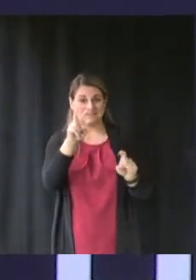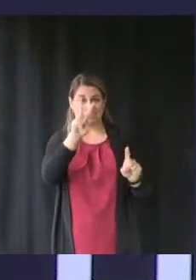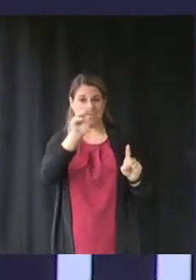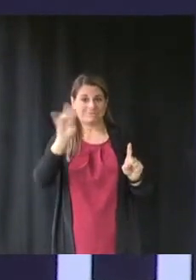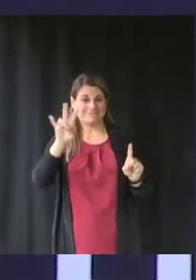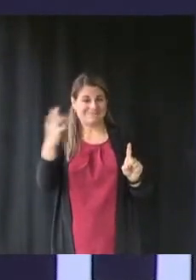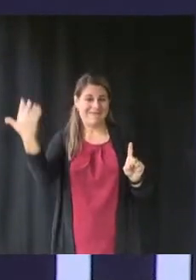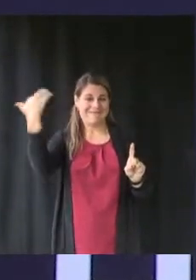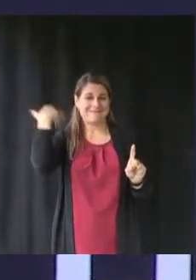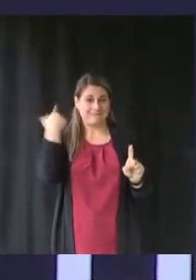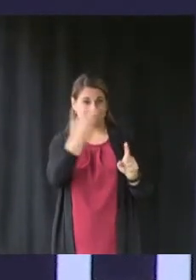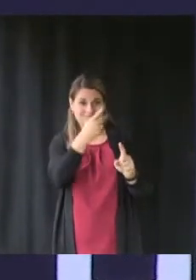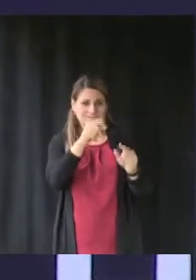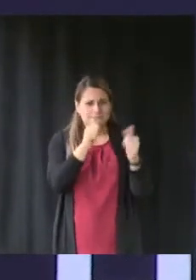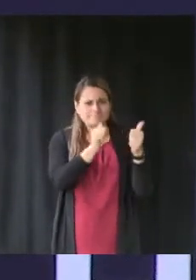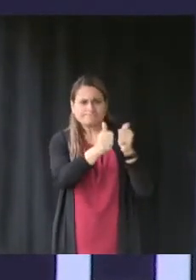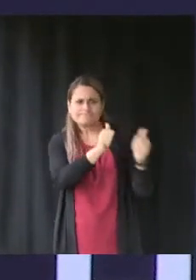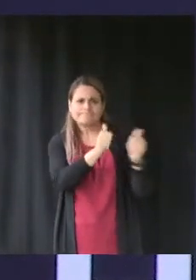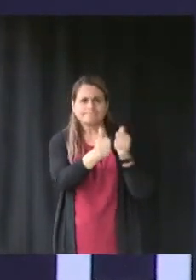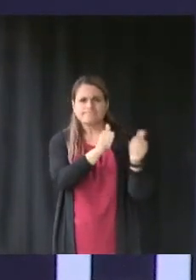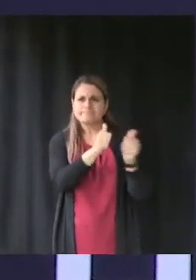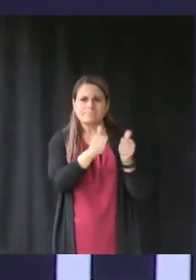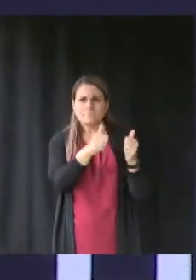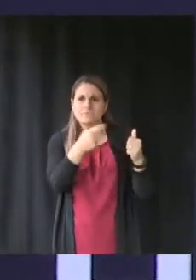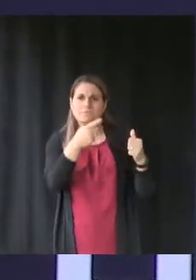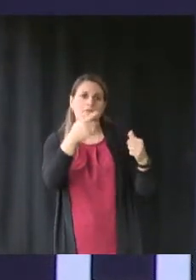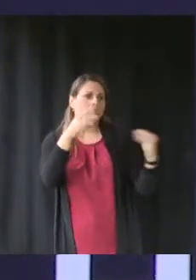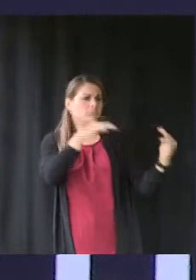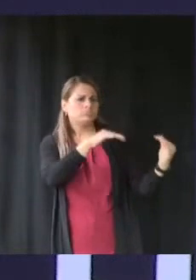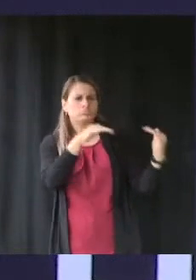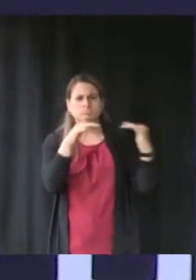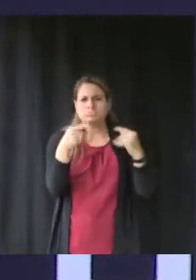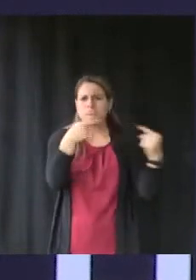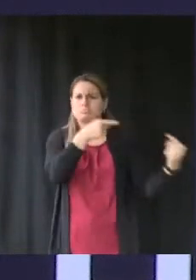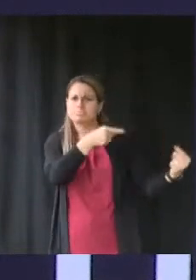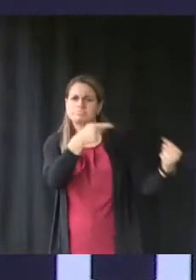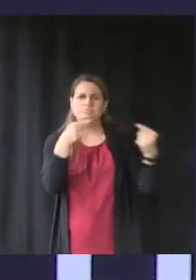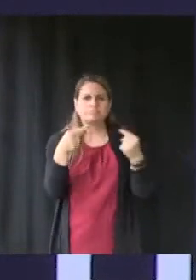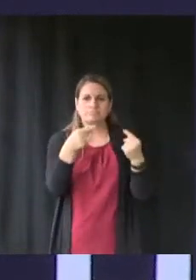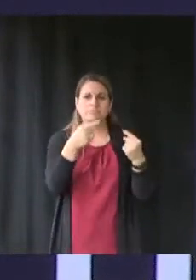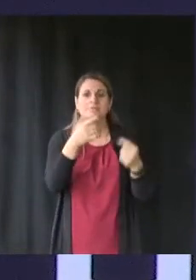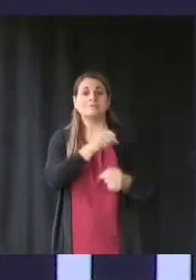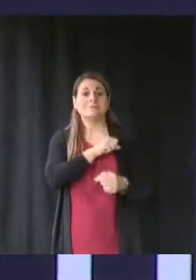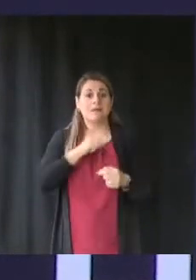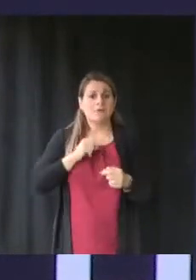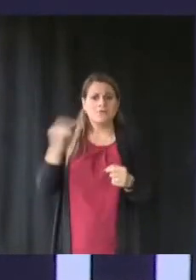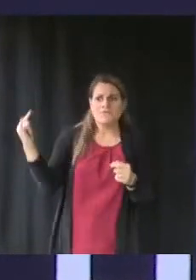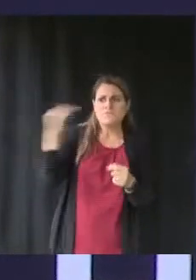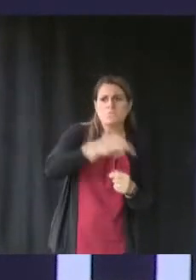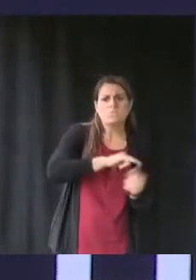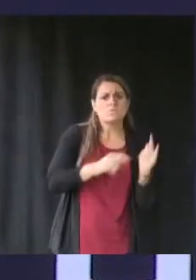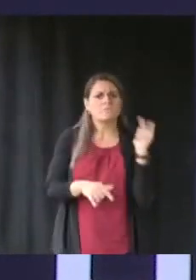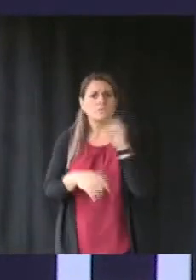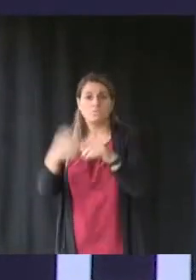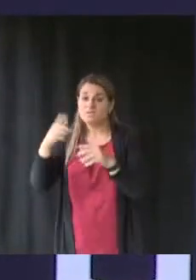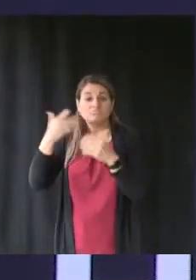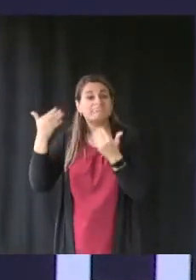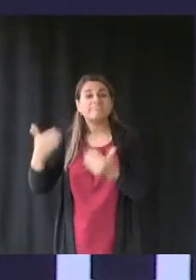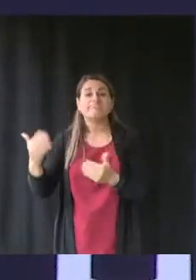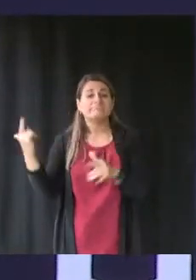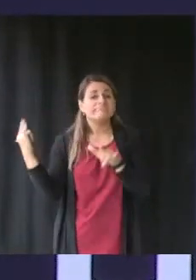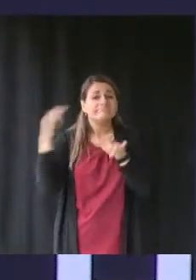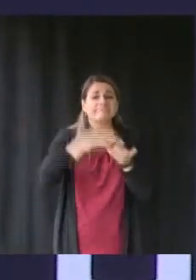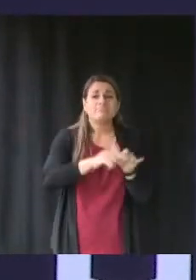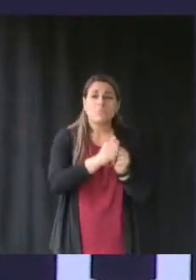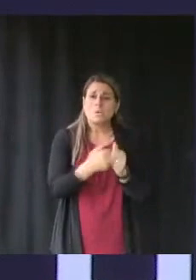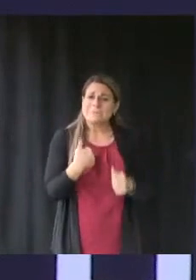Participating in those endless debates. Which candidate flew to and from the debate with me? My friend, Joe Biden.